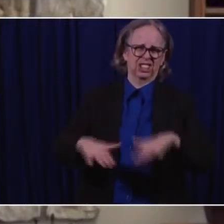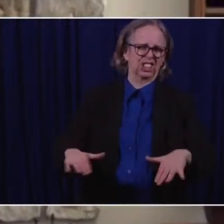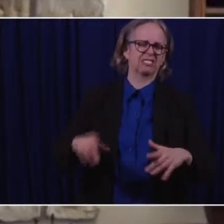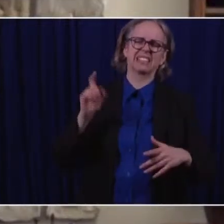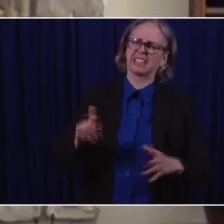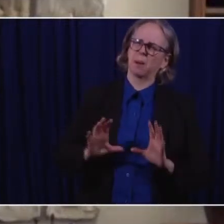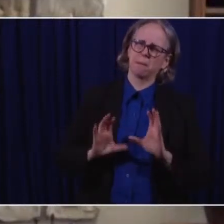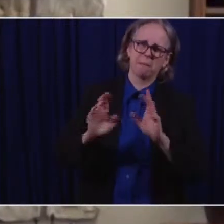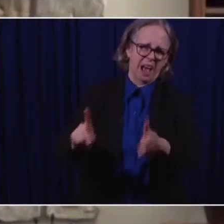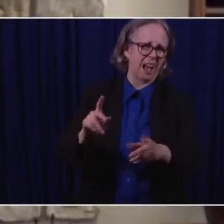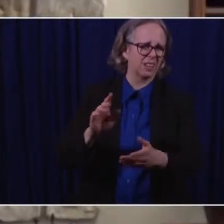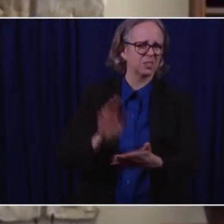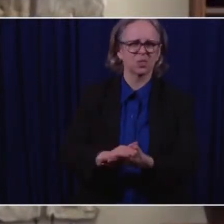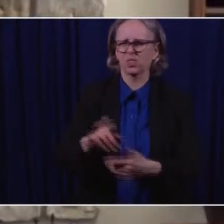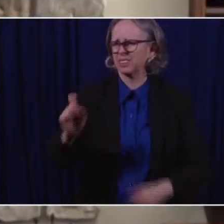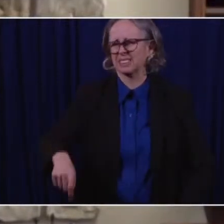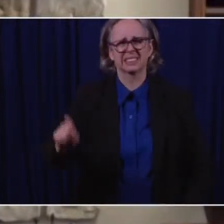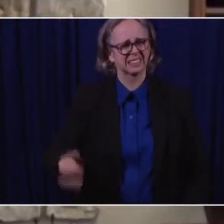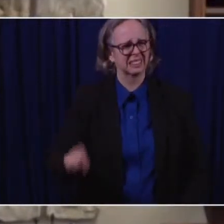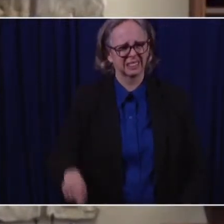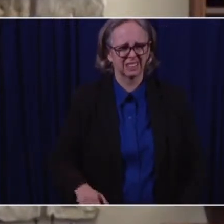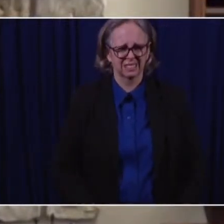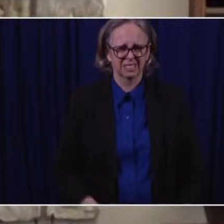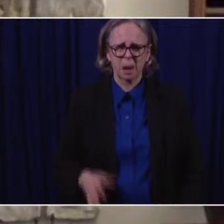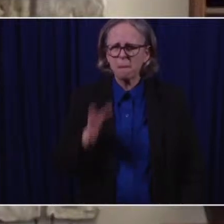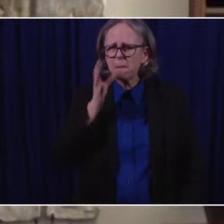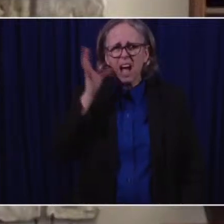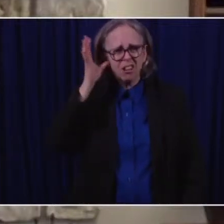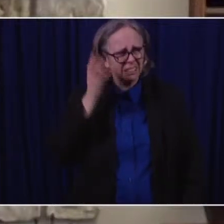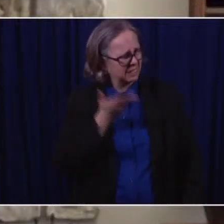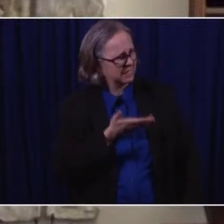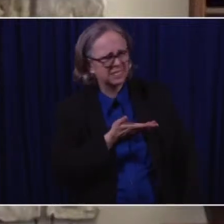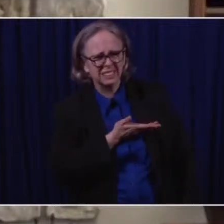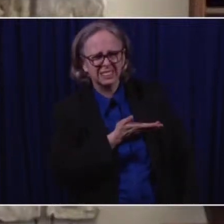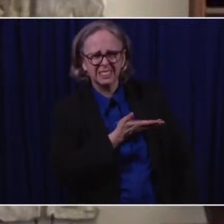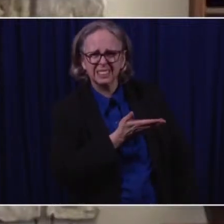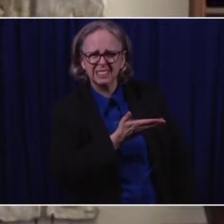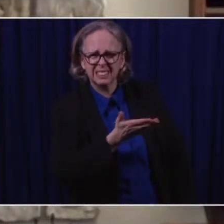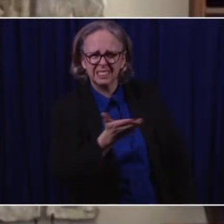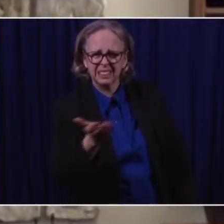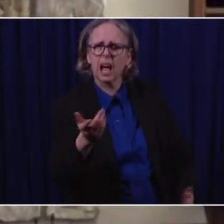parent doesn't want their child back in school, that's the parent's decision. That's the family's decision.